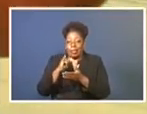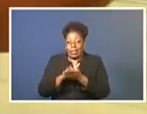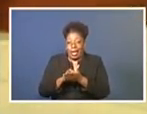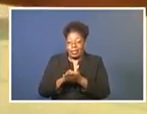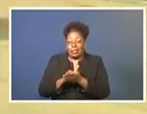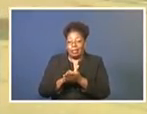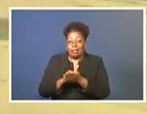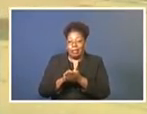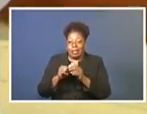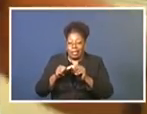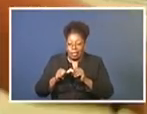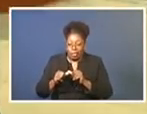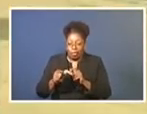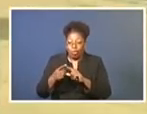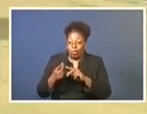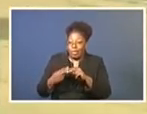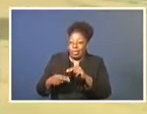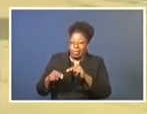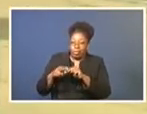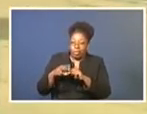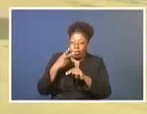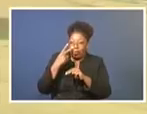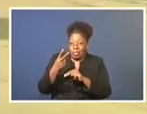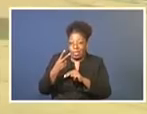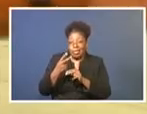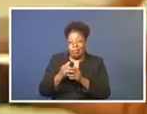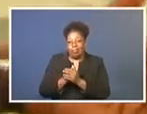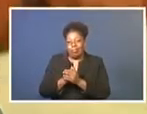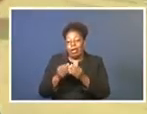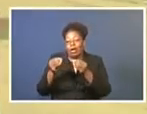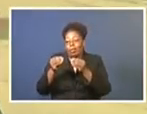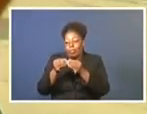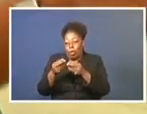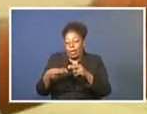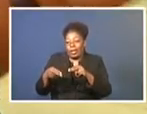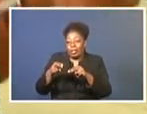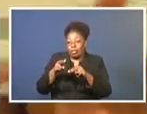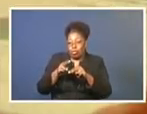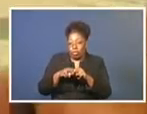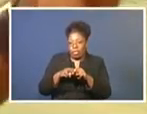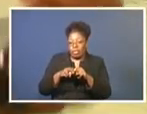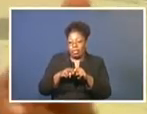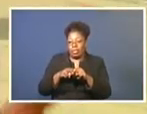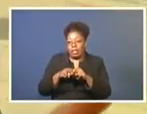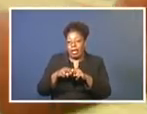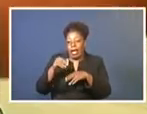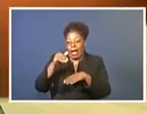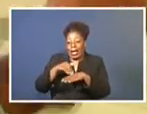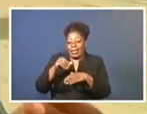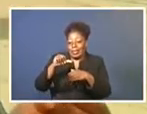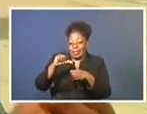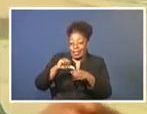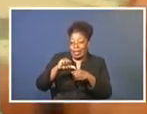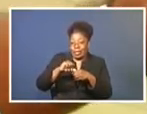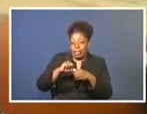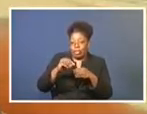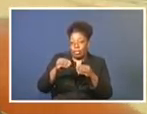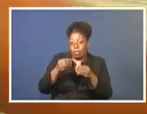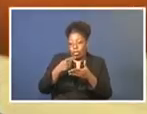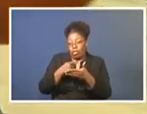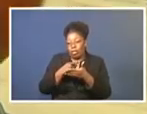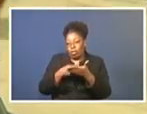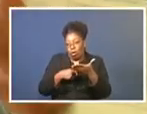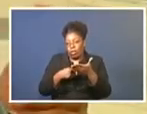trajectory that it is now, then we could see an increase in retail prices of the pumps. But if